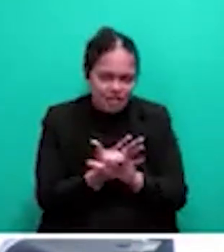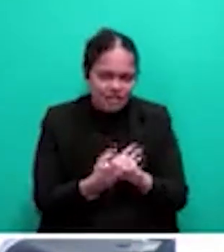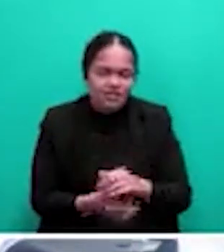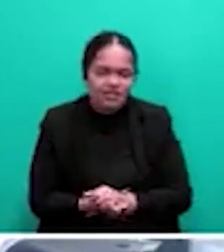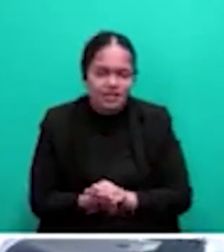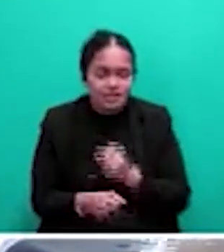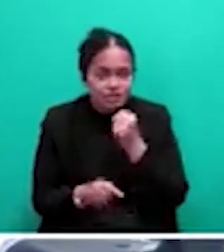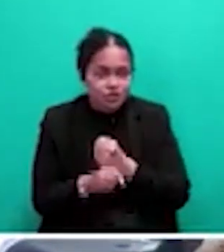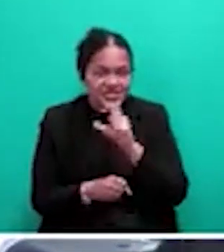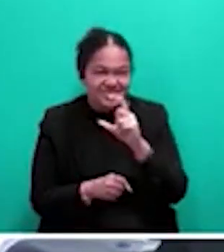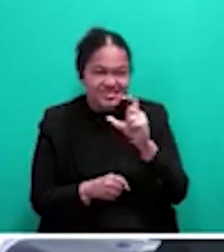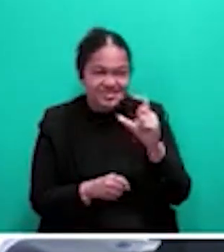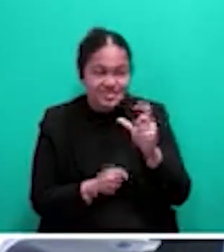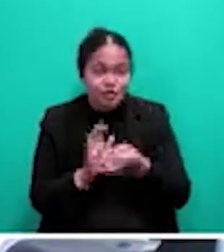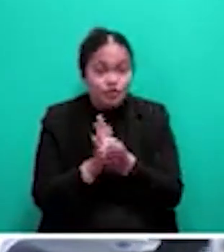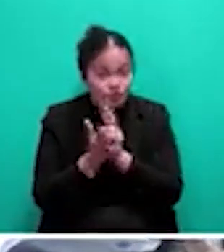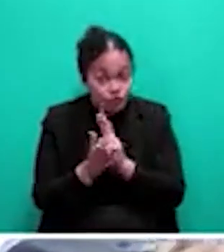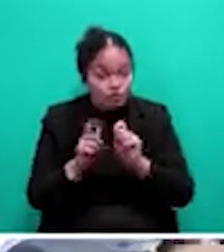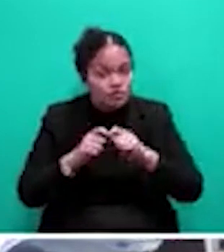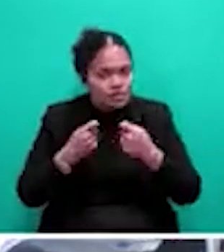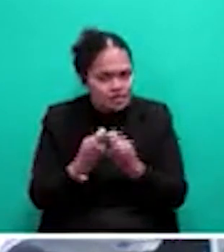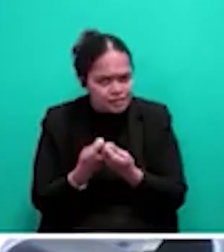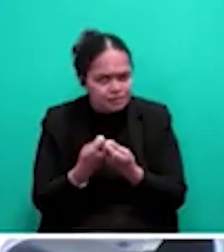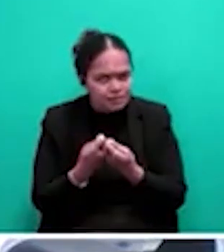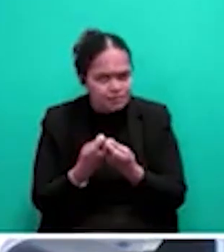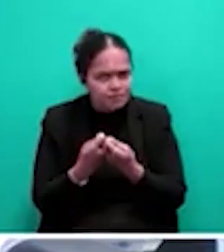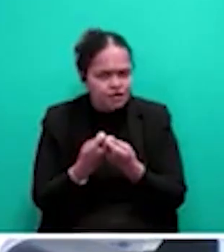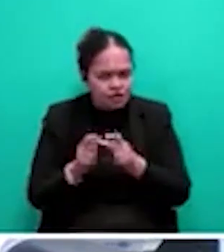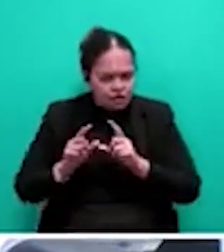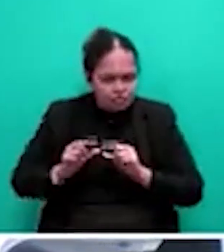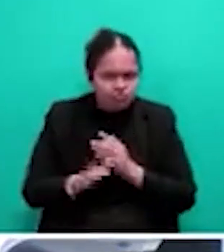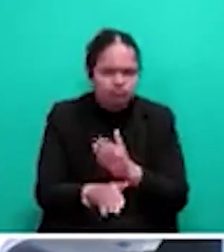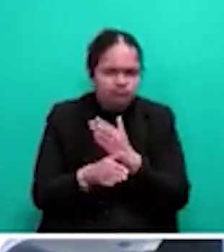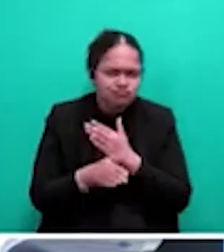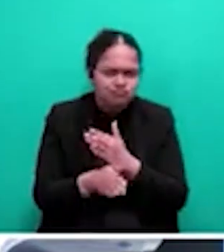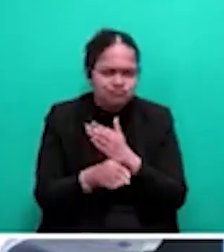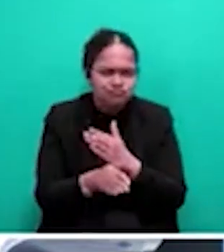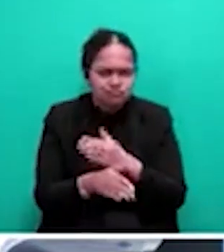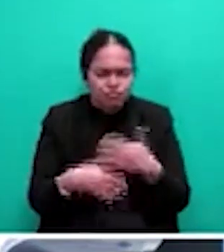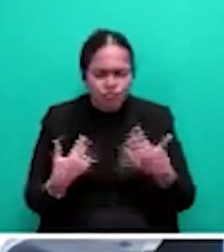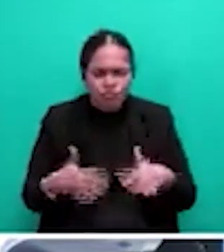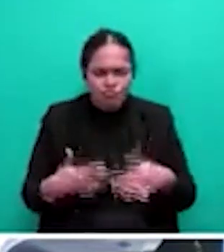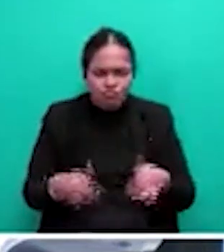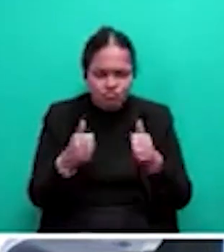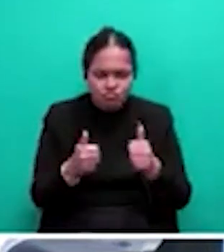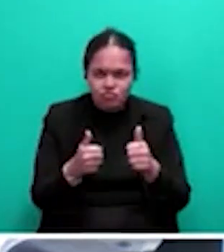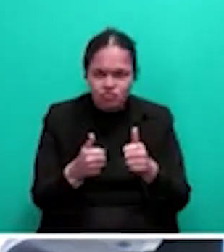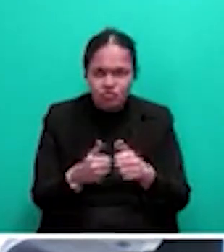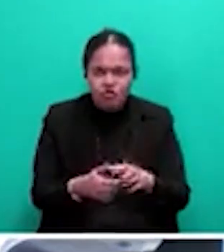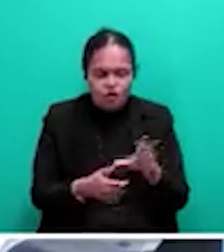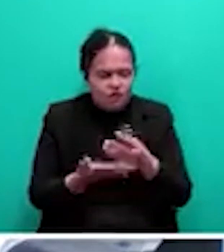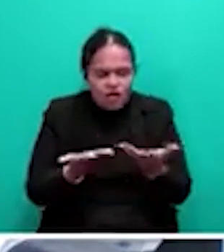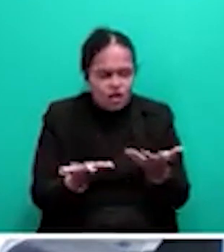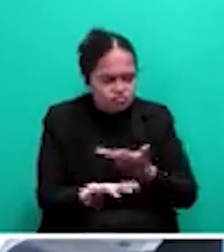The GCC review team embarked on an extensive journey of